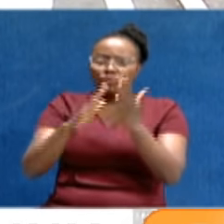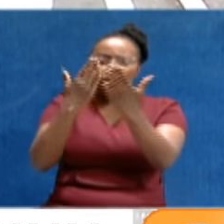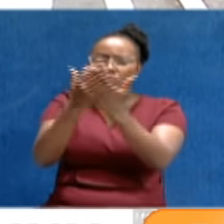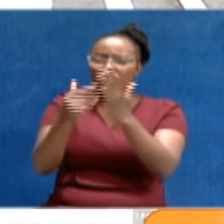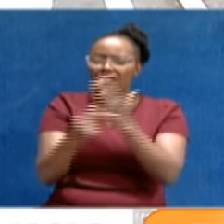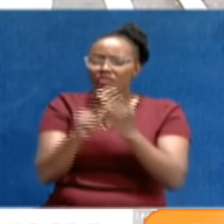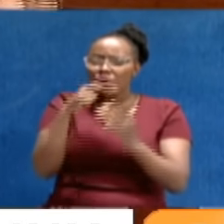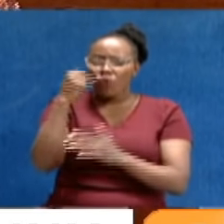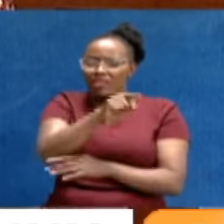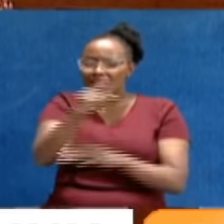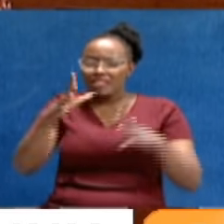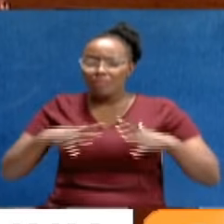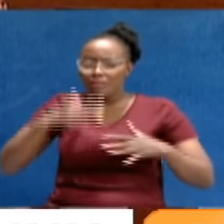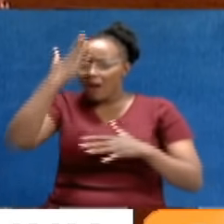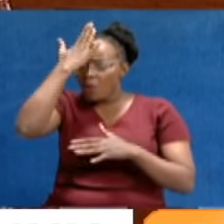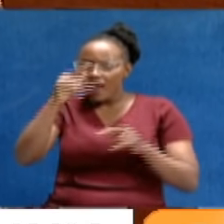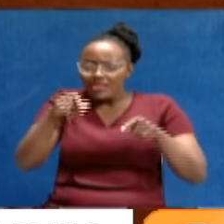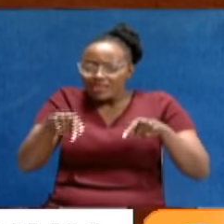and the president proposed, who are they?